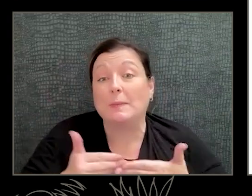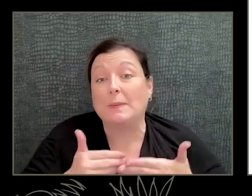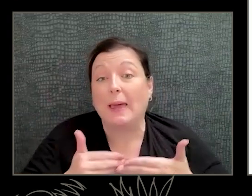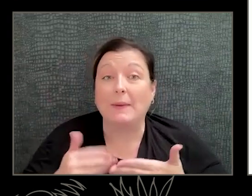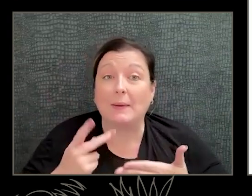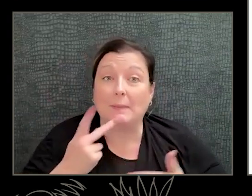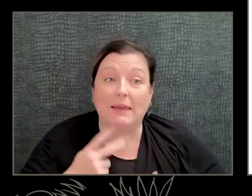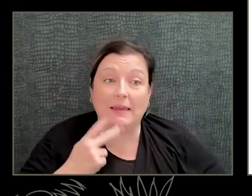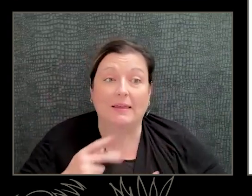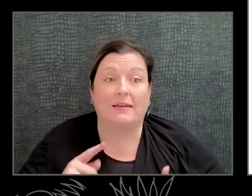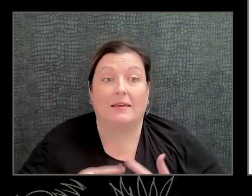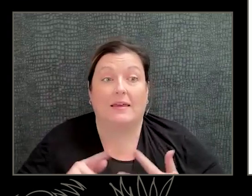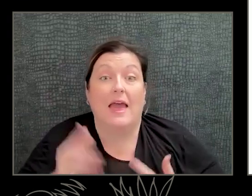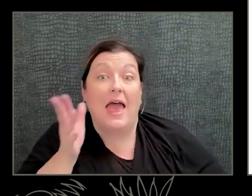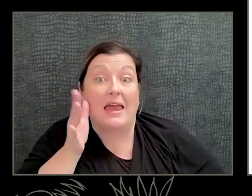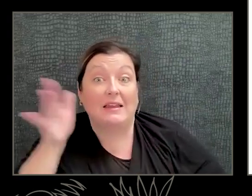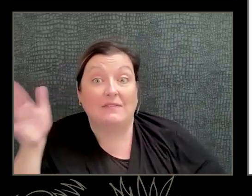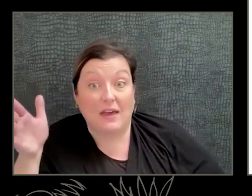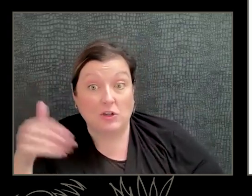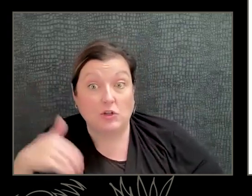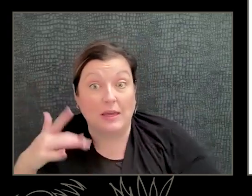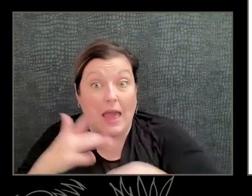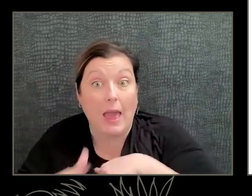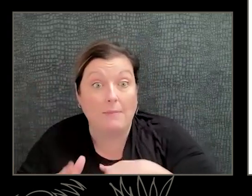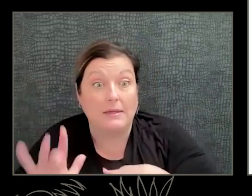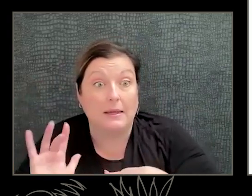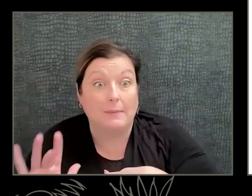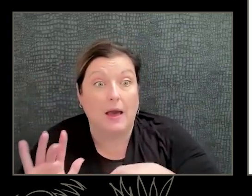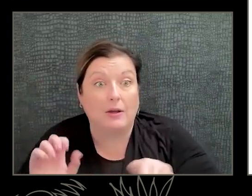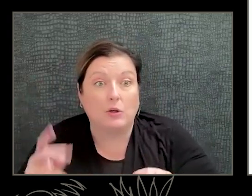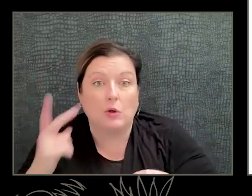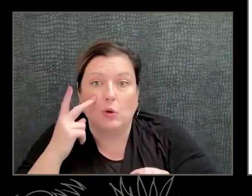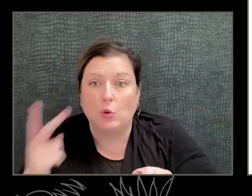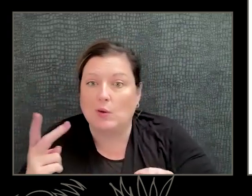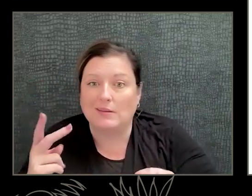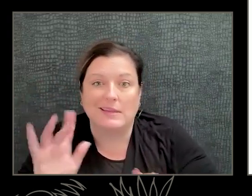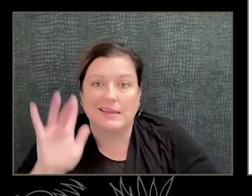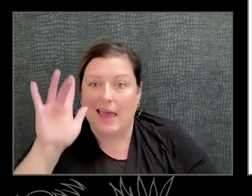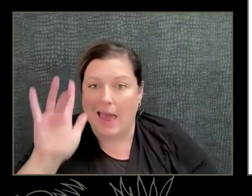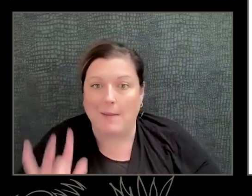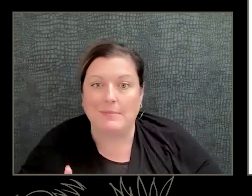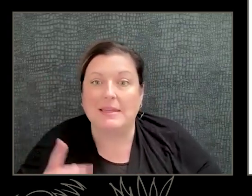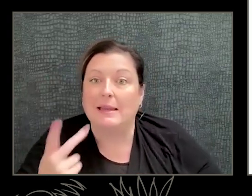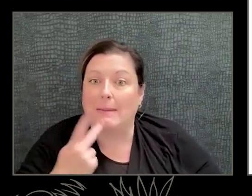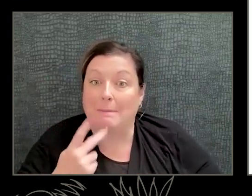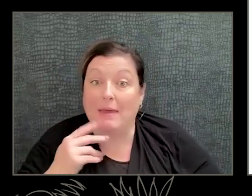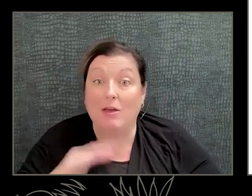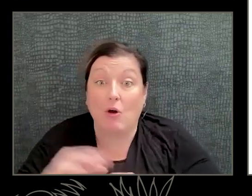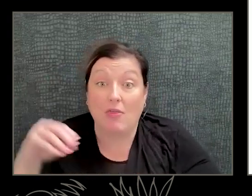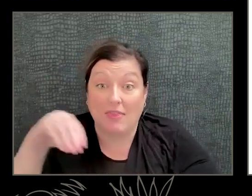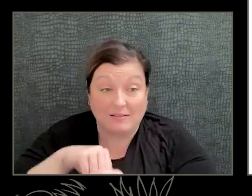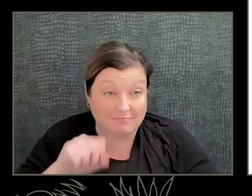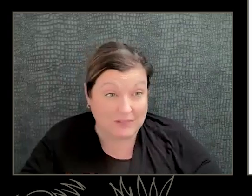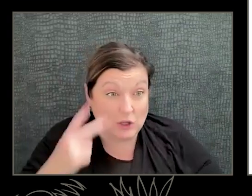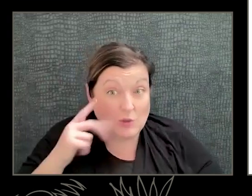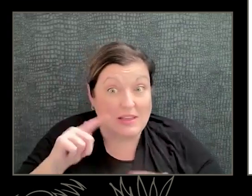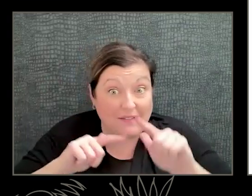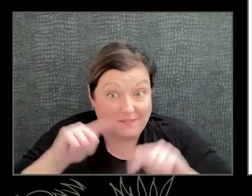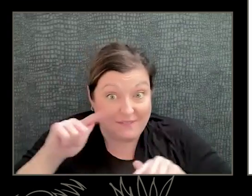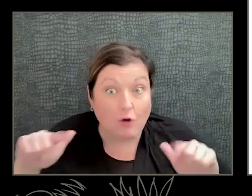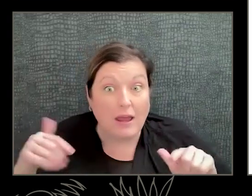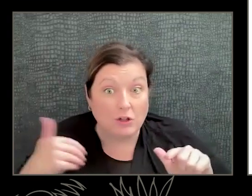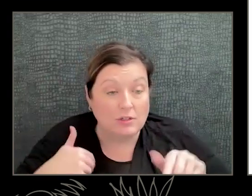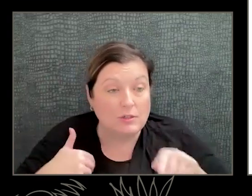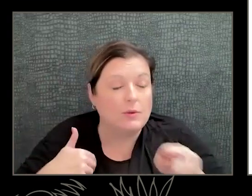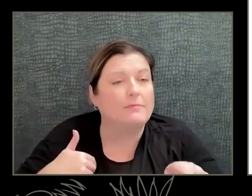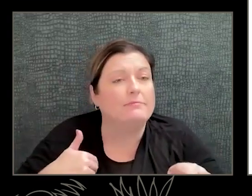And eventually, maybe if we get to our empty button, you'll be able to see that it's basically just empty and then pink on the inside. But you can see what variations we have here.